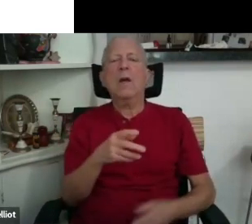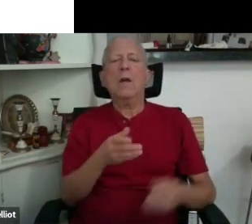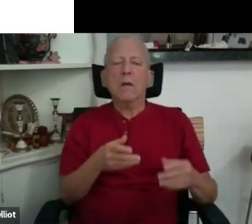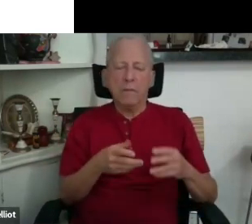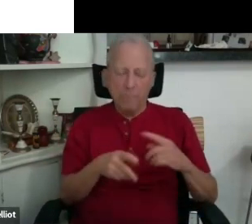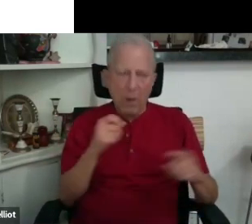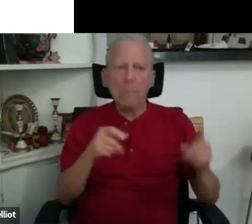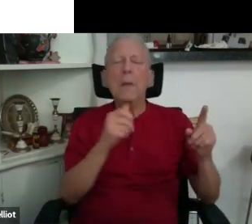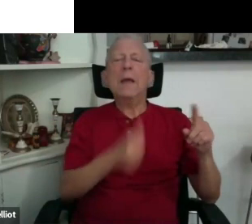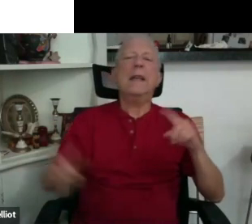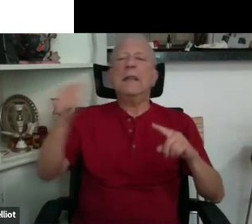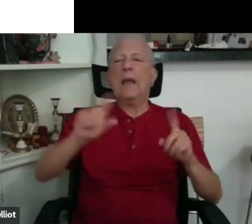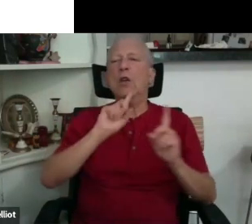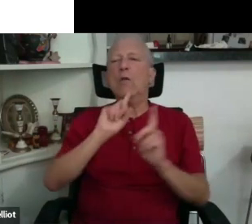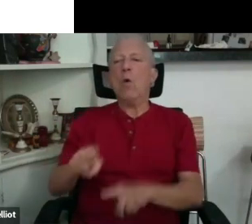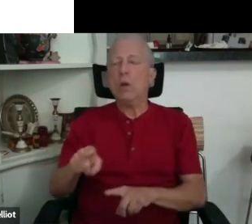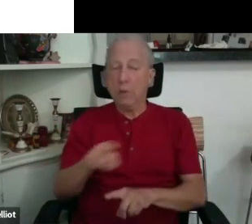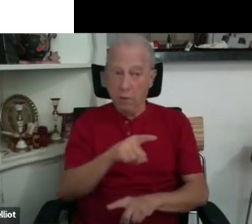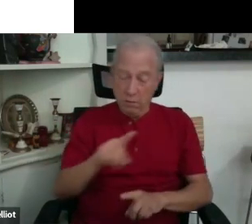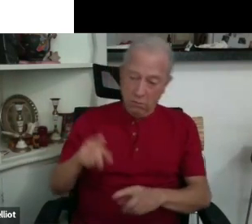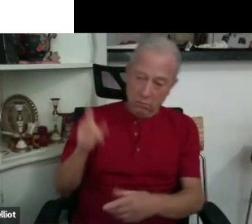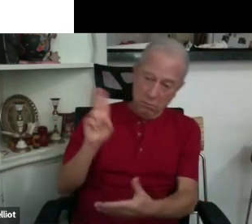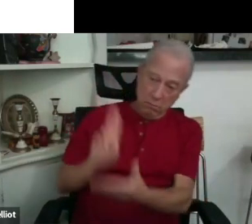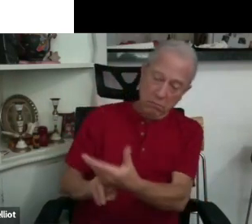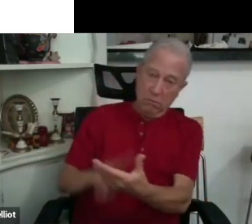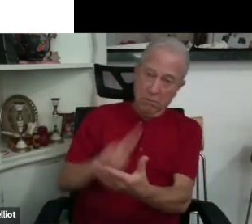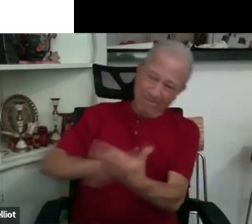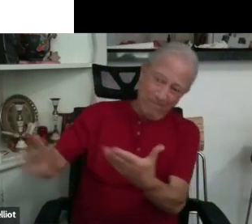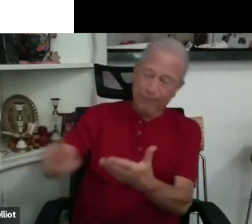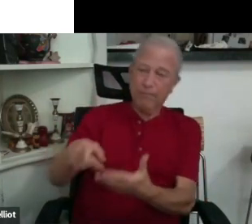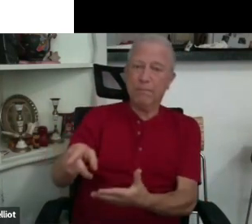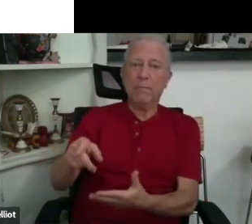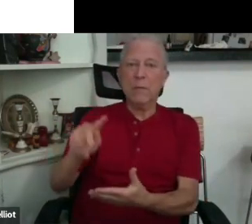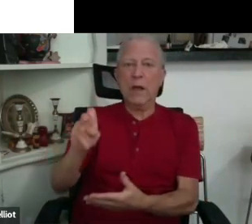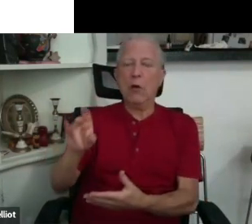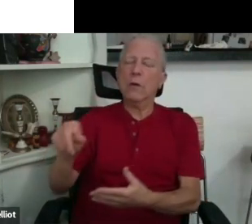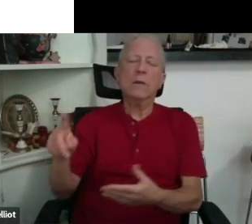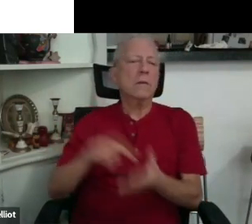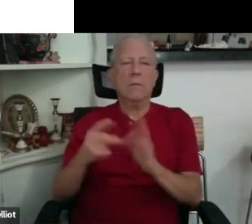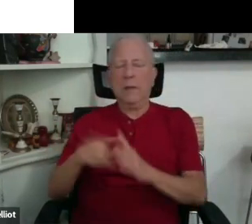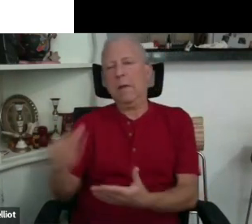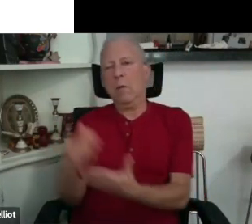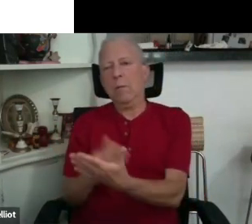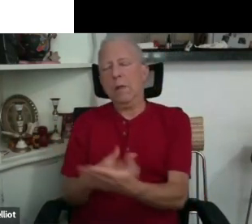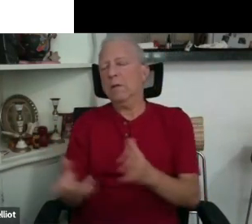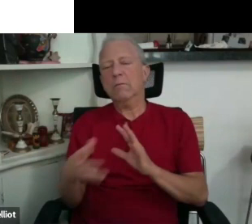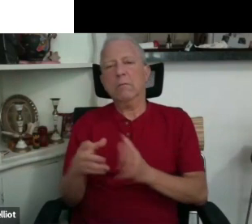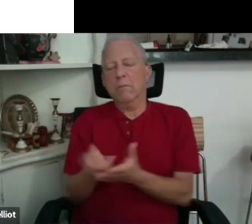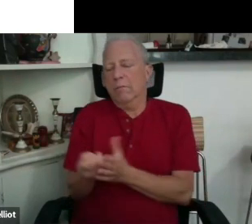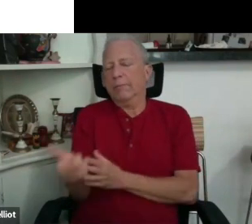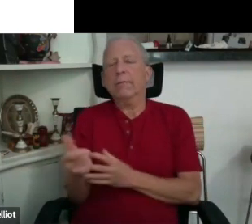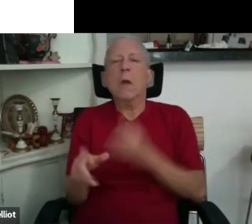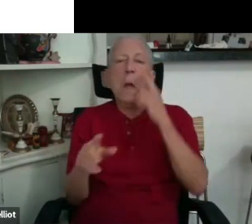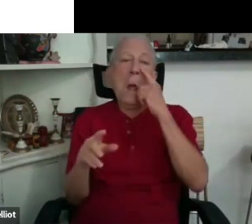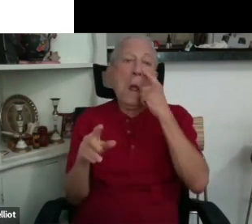order, then they could also have their tax exempt status delisted. And so the takeaway from all of